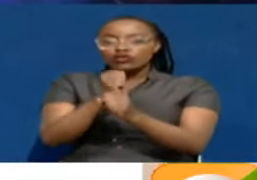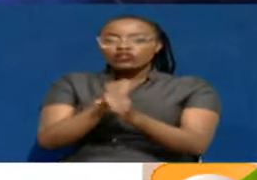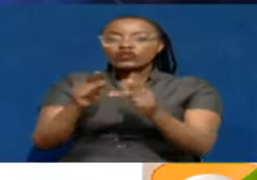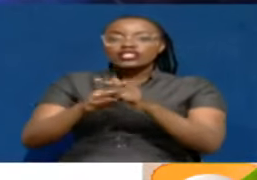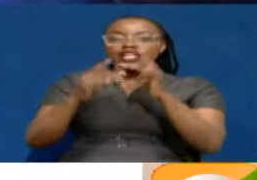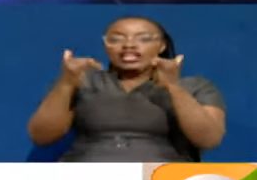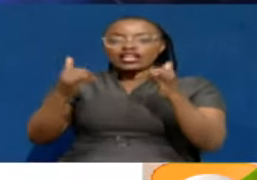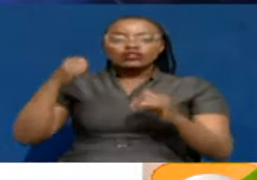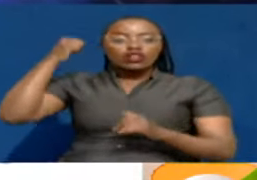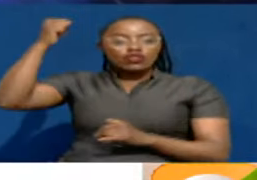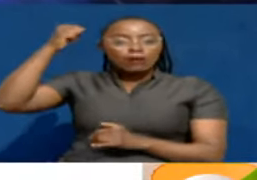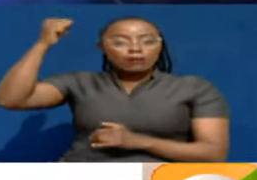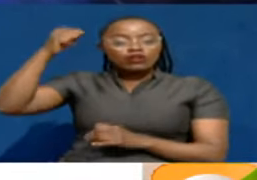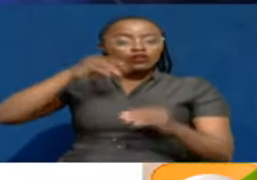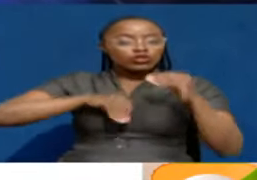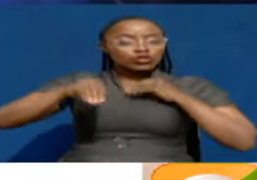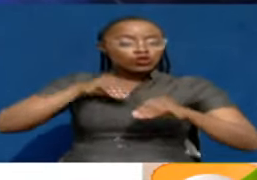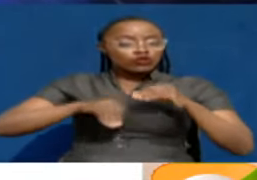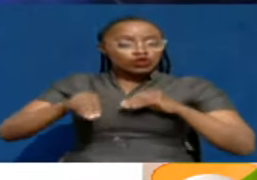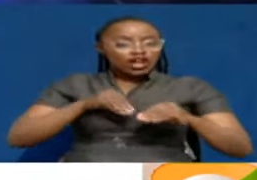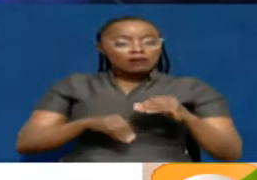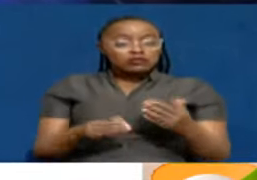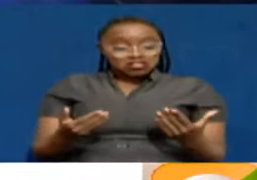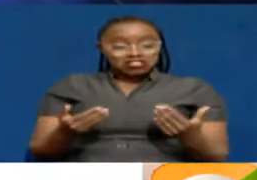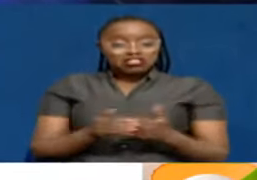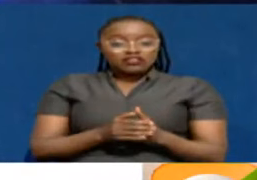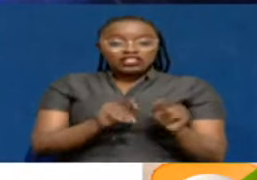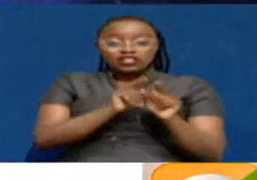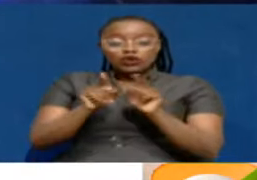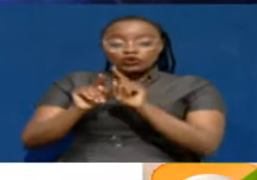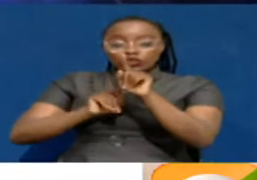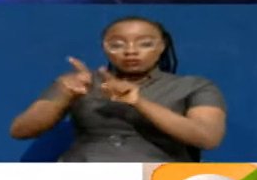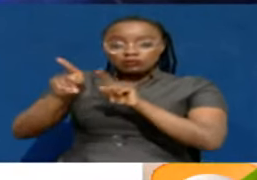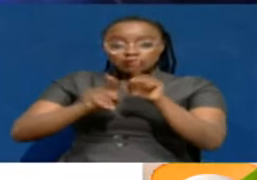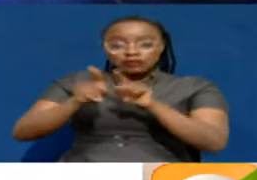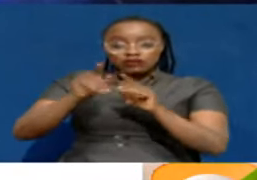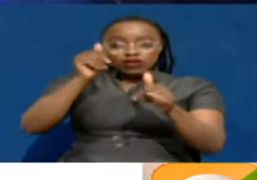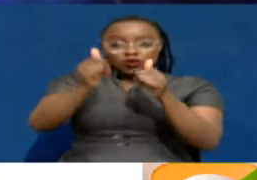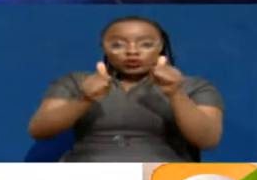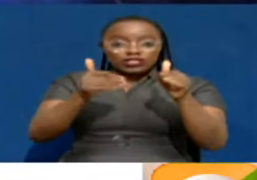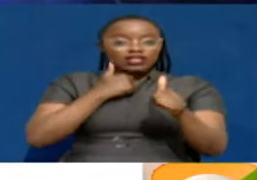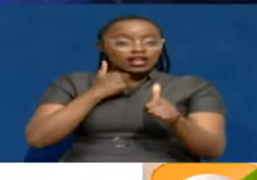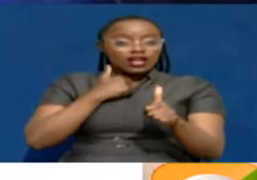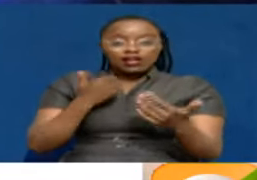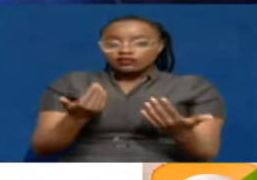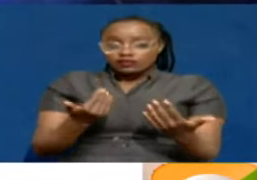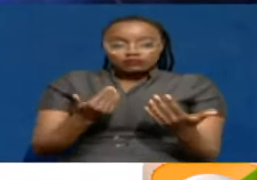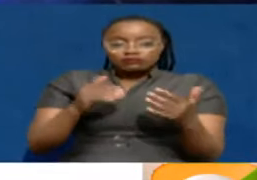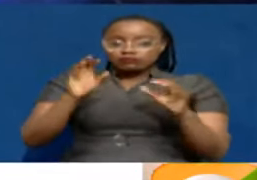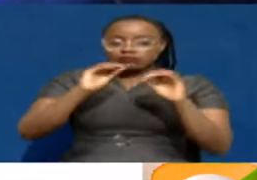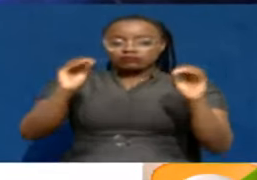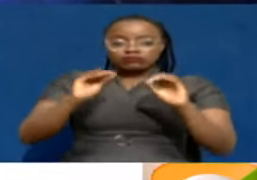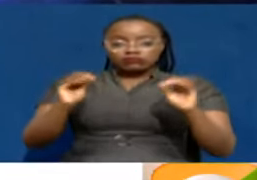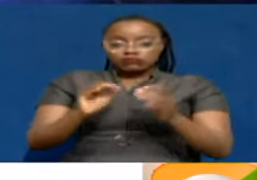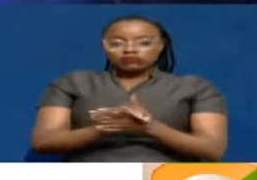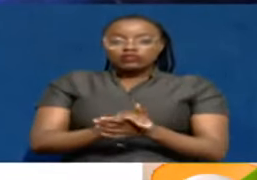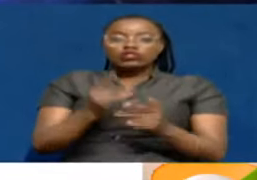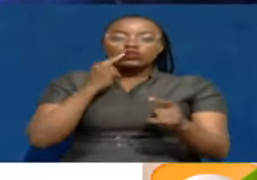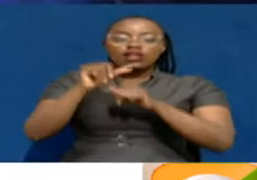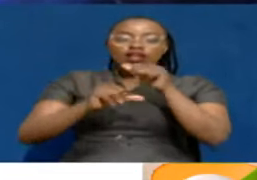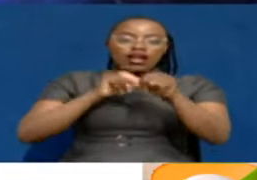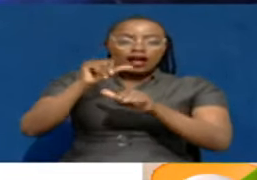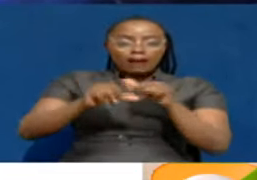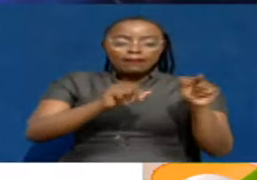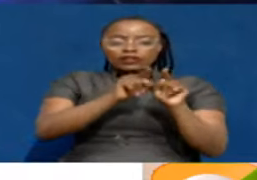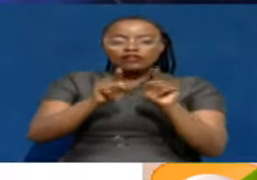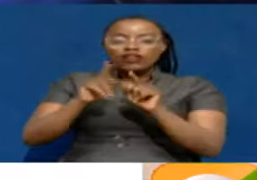show begin. The politics of corruption, a tour that is not, or is it? We are talking about